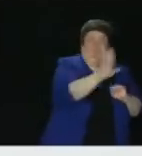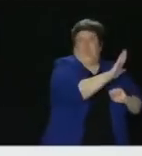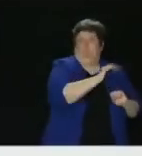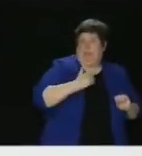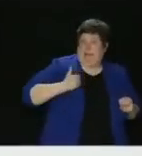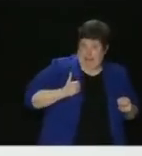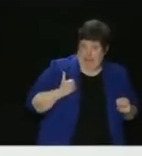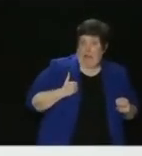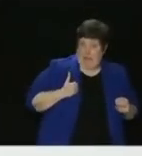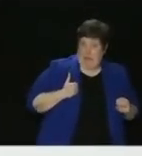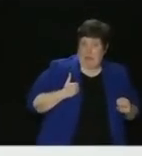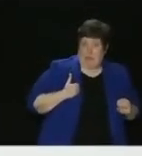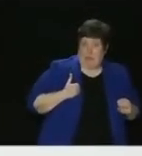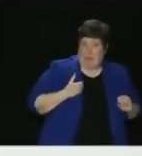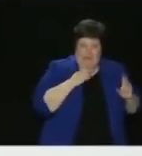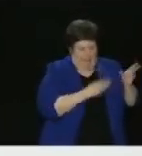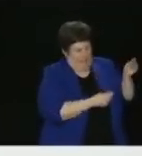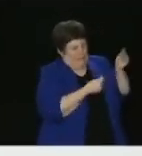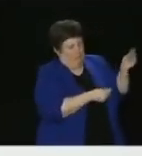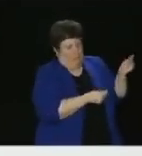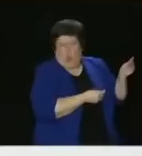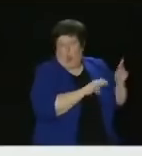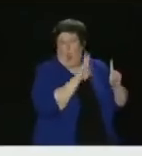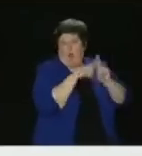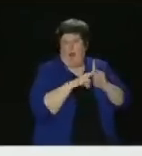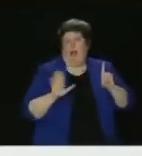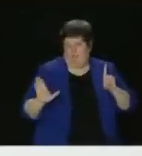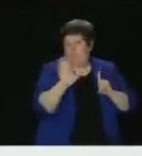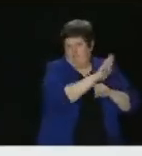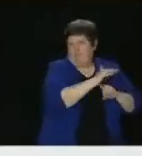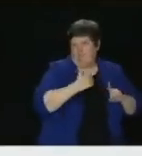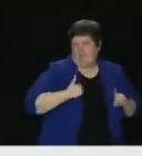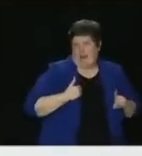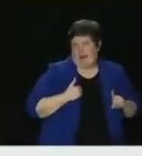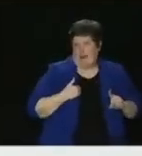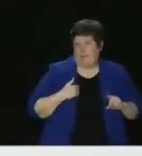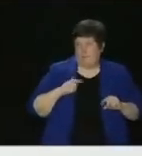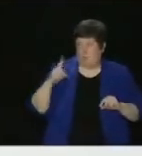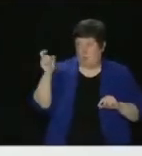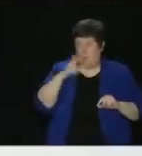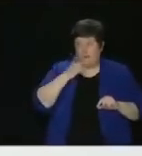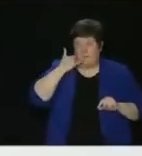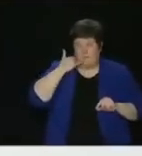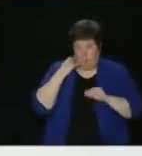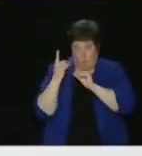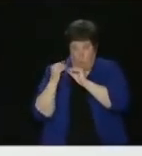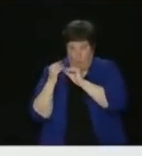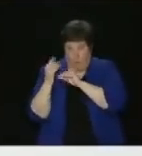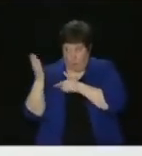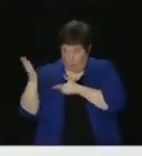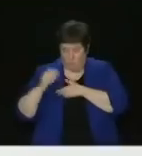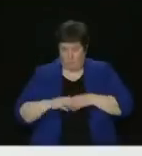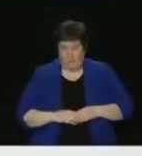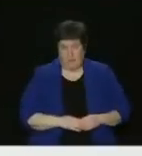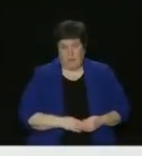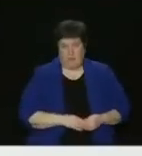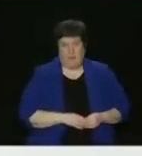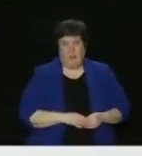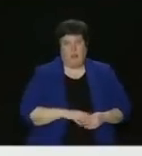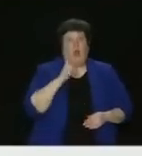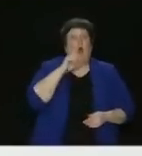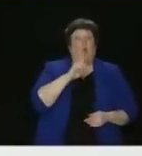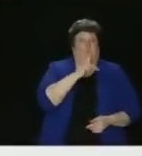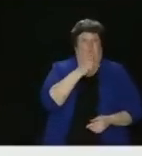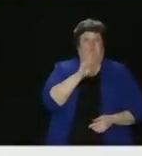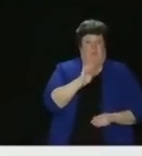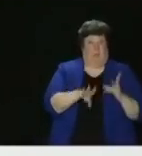these measures apply across the whole country. One last question on the telephone. Thank you. Merci. Just for a